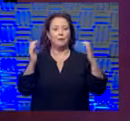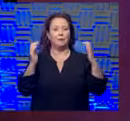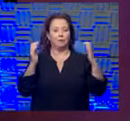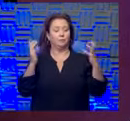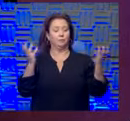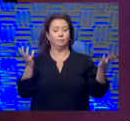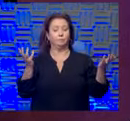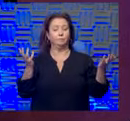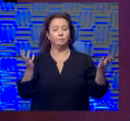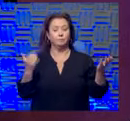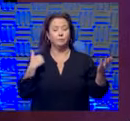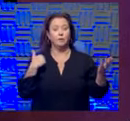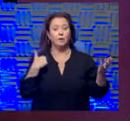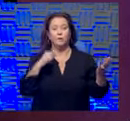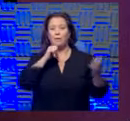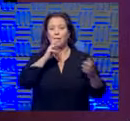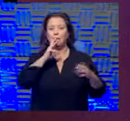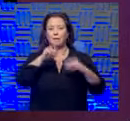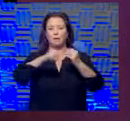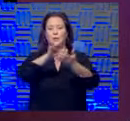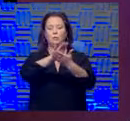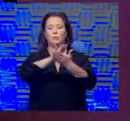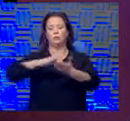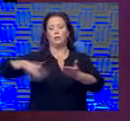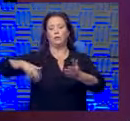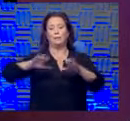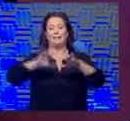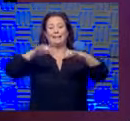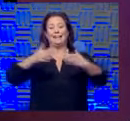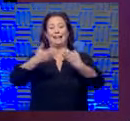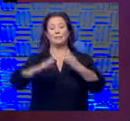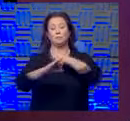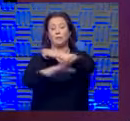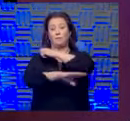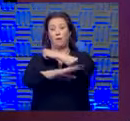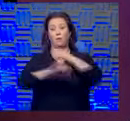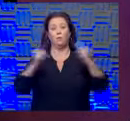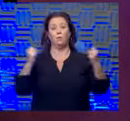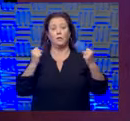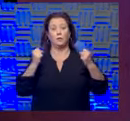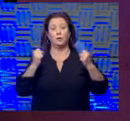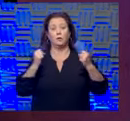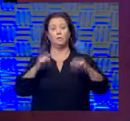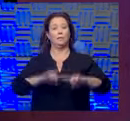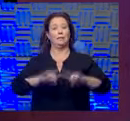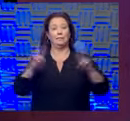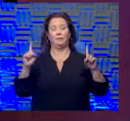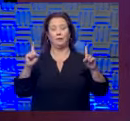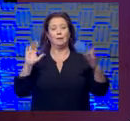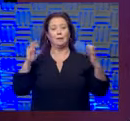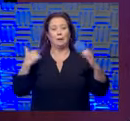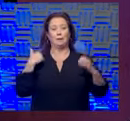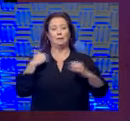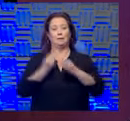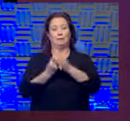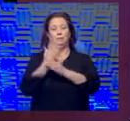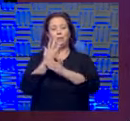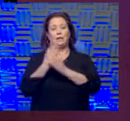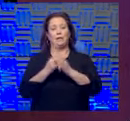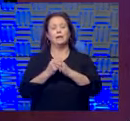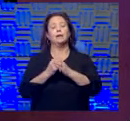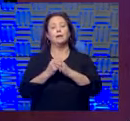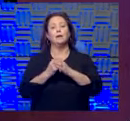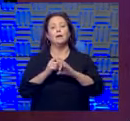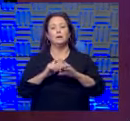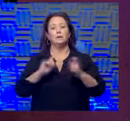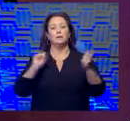Because we haven't talked about schools yet, but the classrooms this fall and winter are not going to look like what they were in the springtime at the time of adjournment. There's